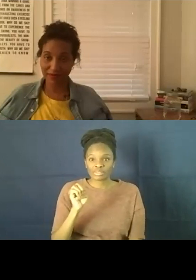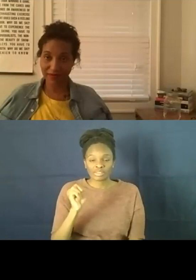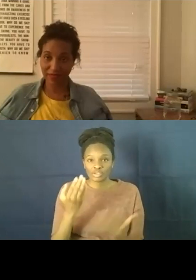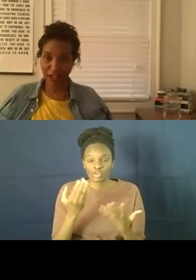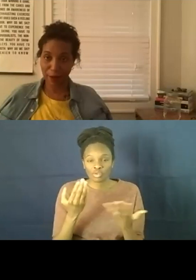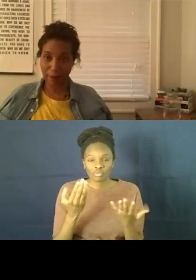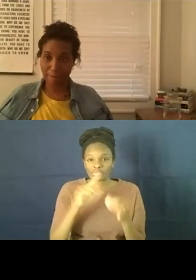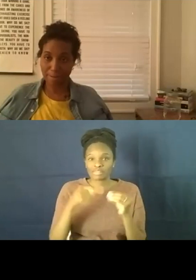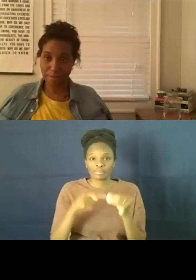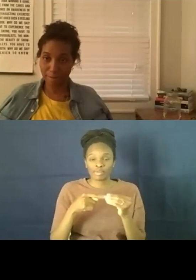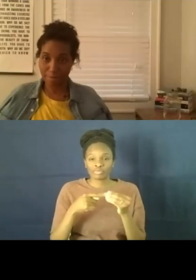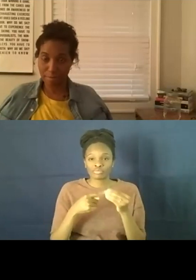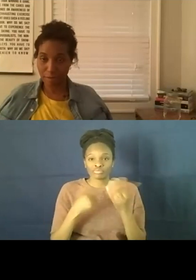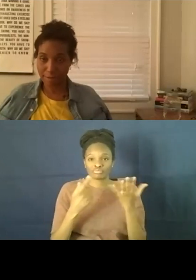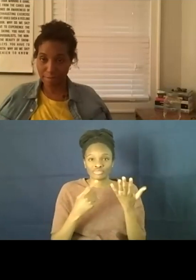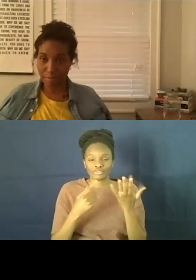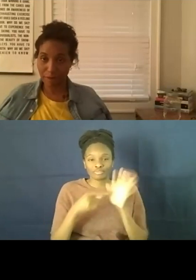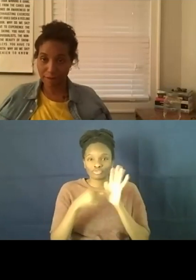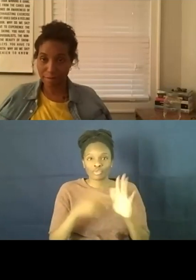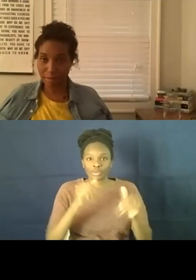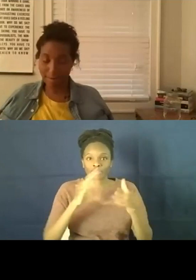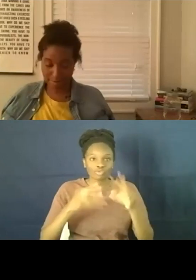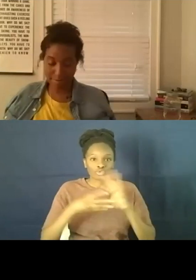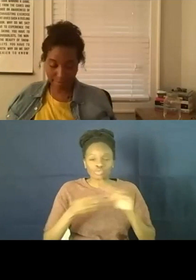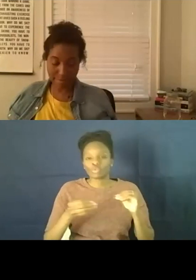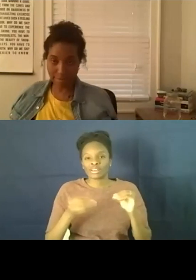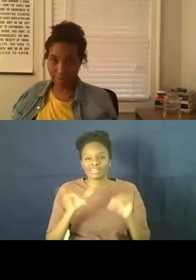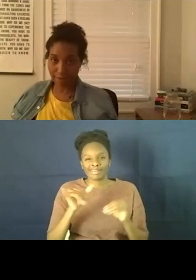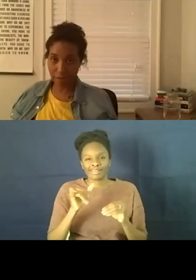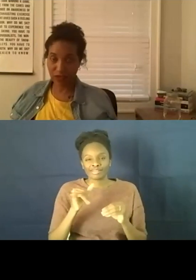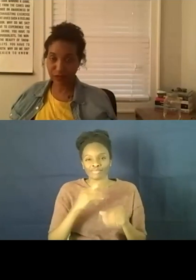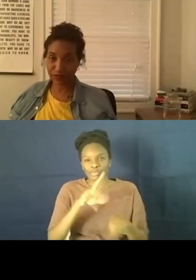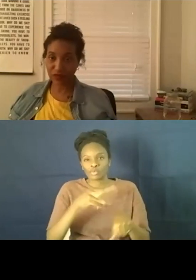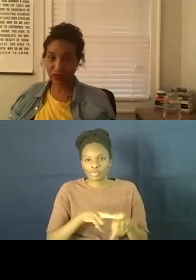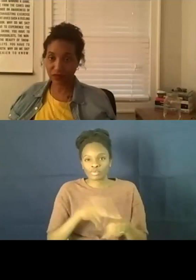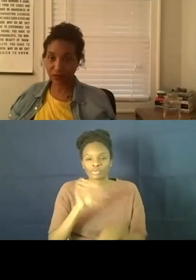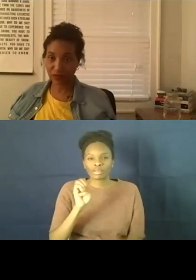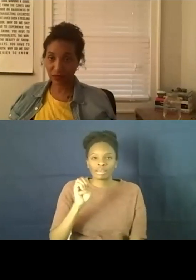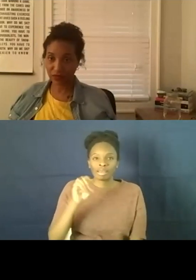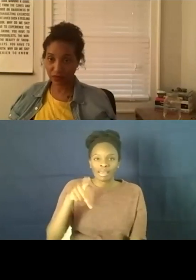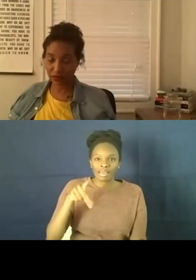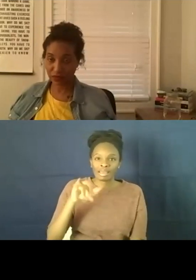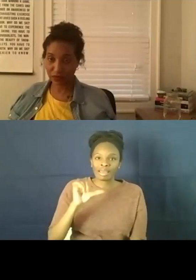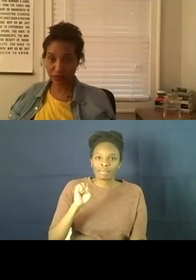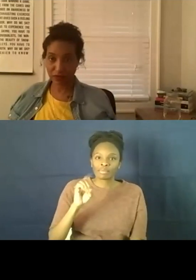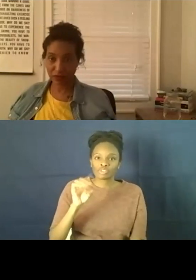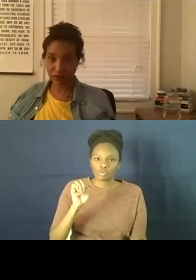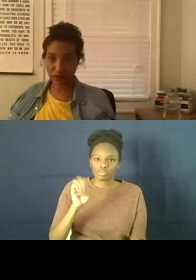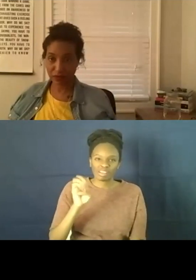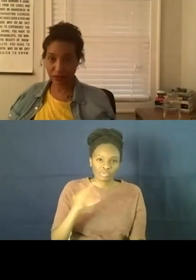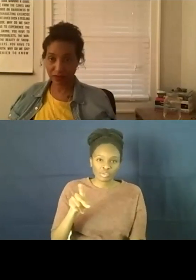story in a regular episode, you know, with plot machinations and stuff. Only the story beats are conversational